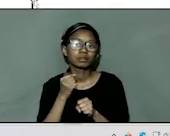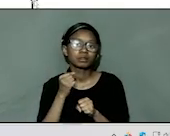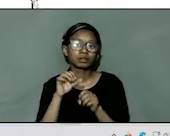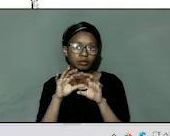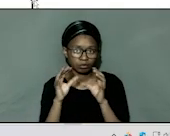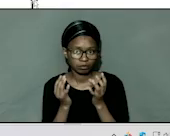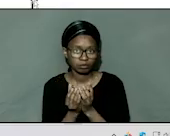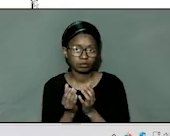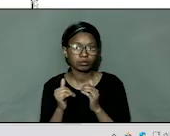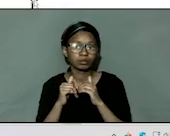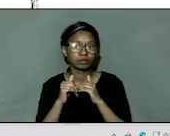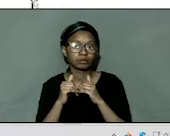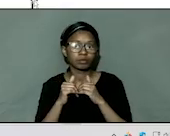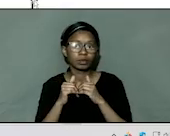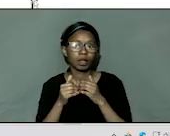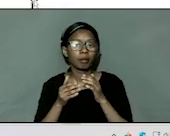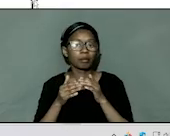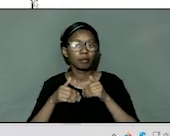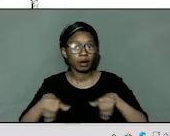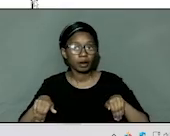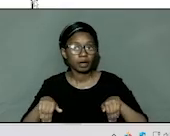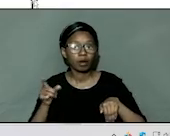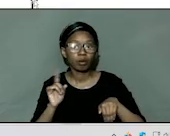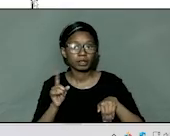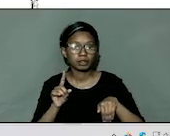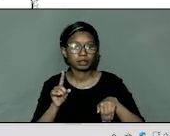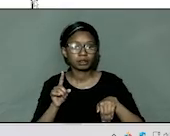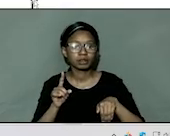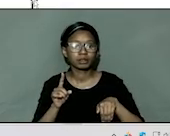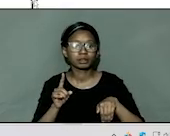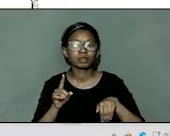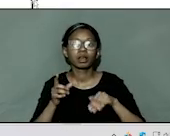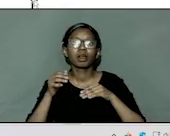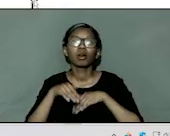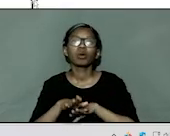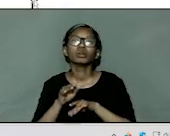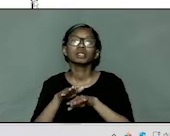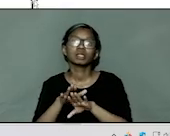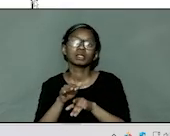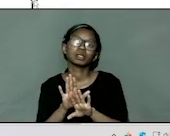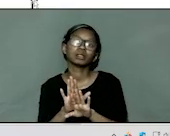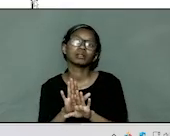It will be the what? The ocean or the sea.